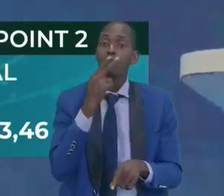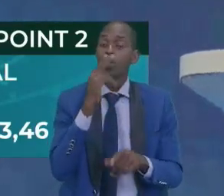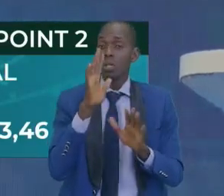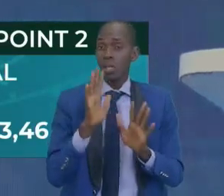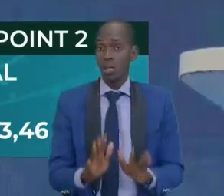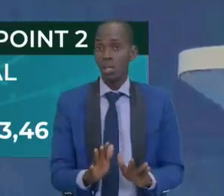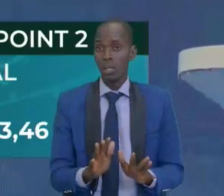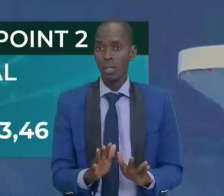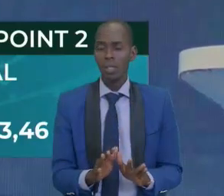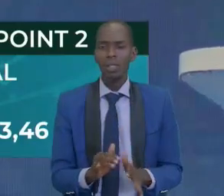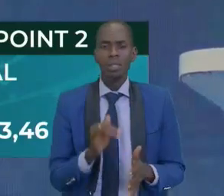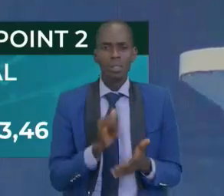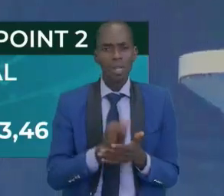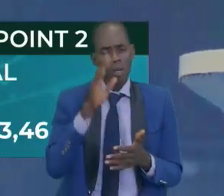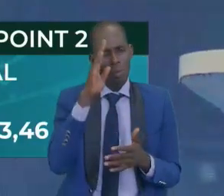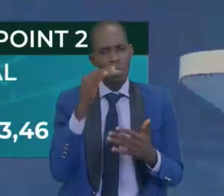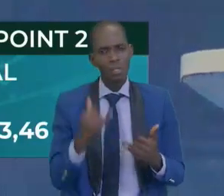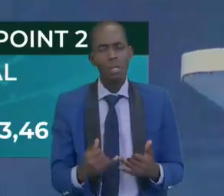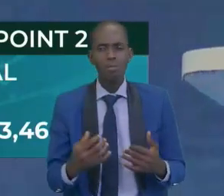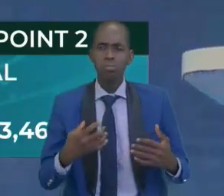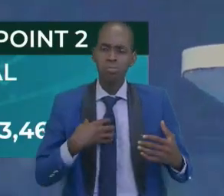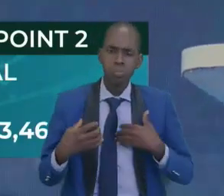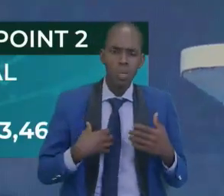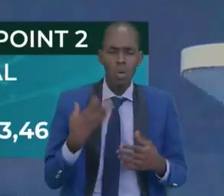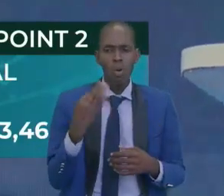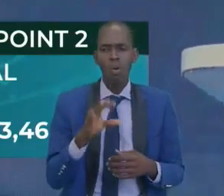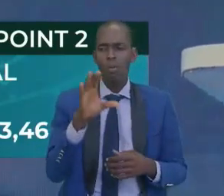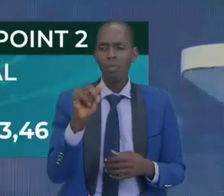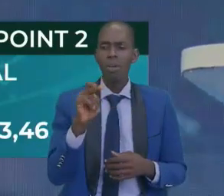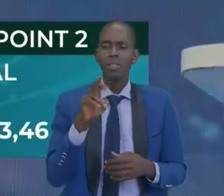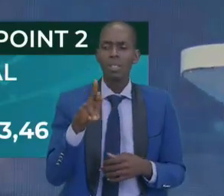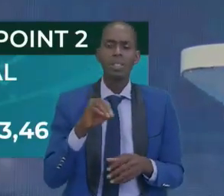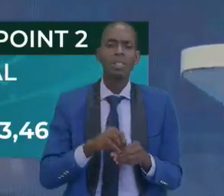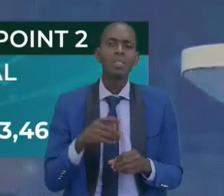Now he's complaining of a kind of cancer in the lungs.